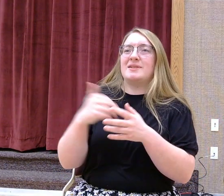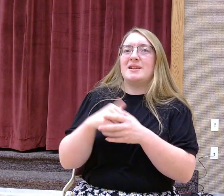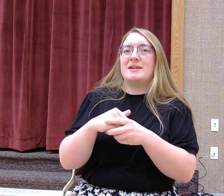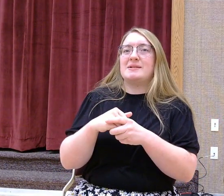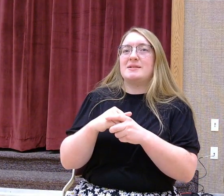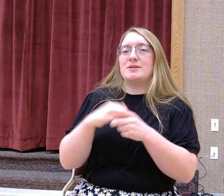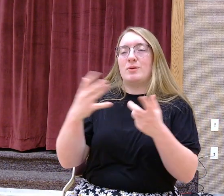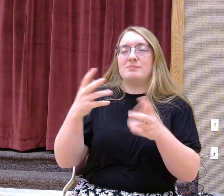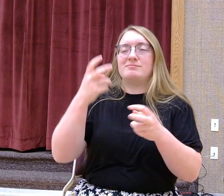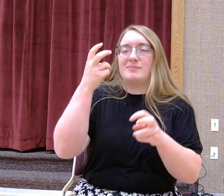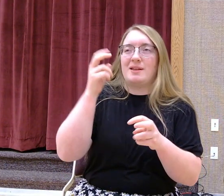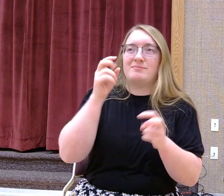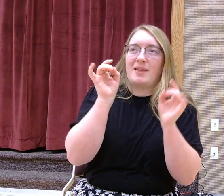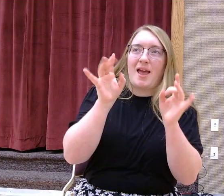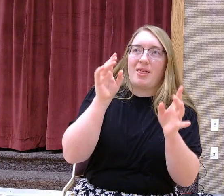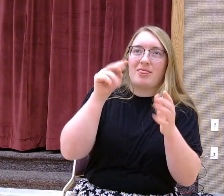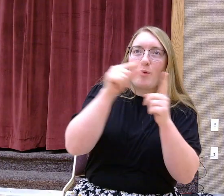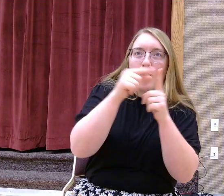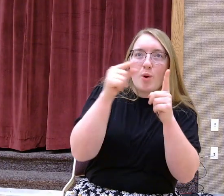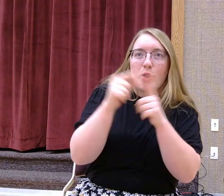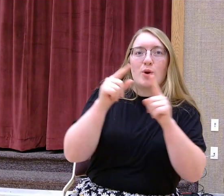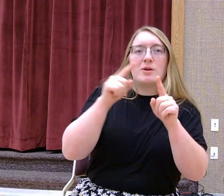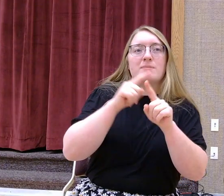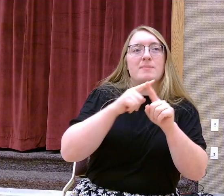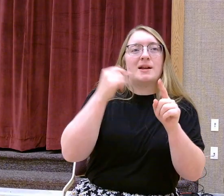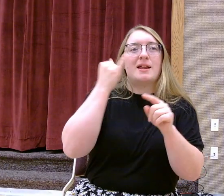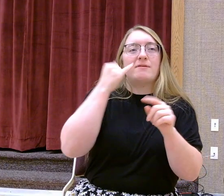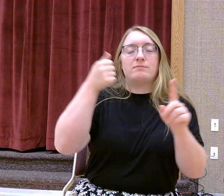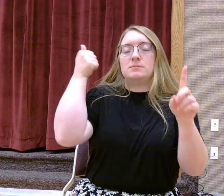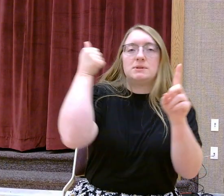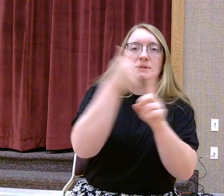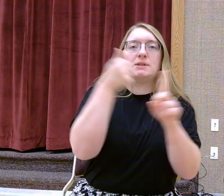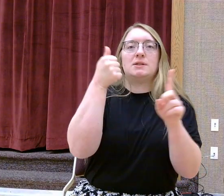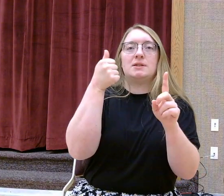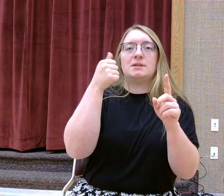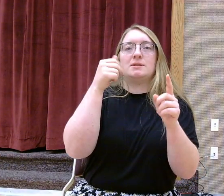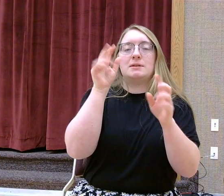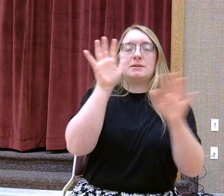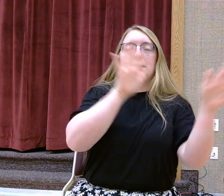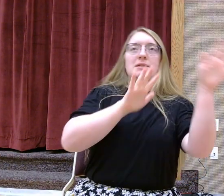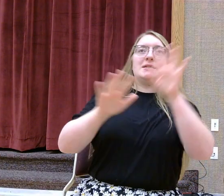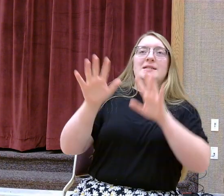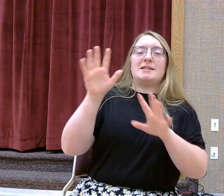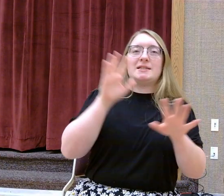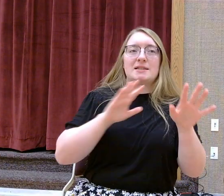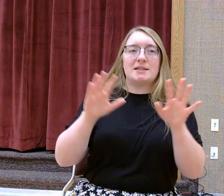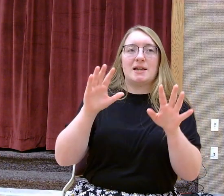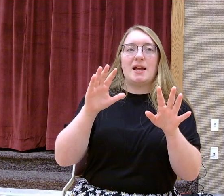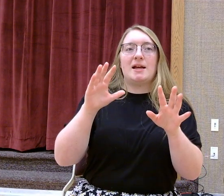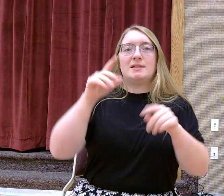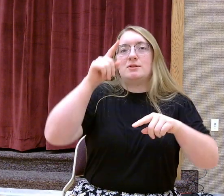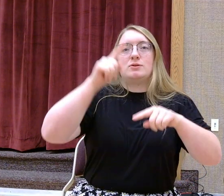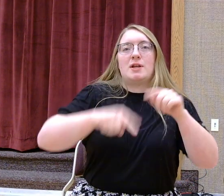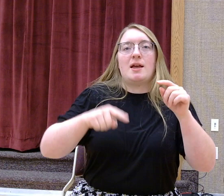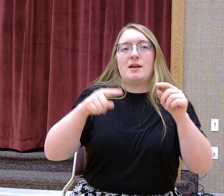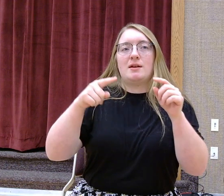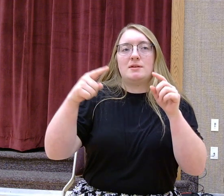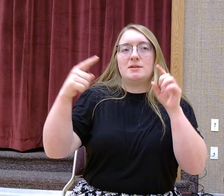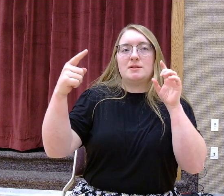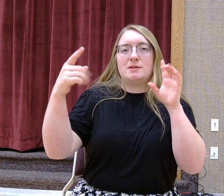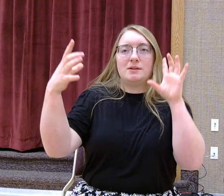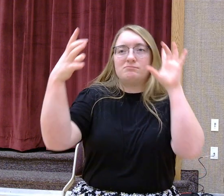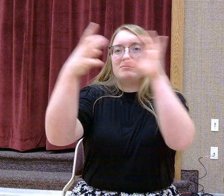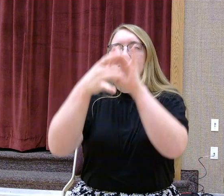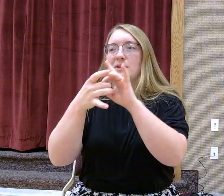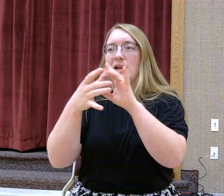there, but I hate the word. But any kind of sudden dizziness or loss of coordination could be a sign of a stroke. Eyes, if they're blurred